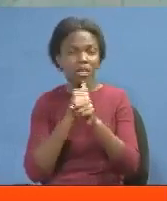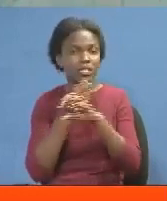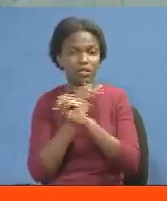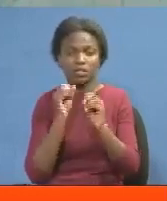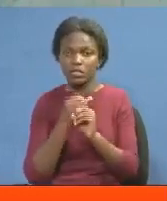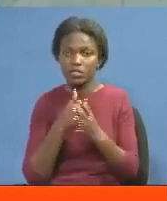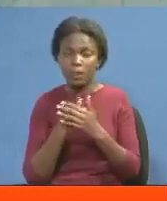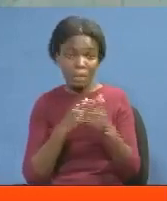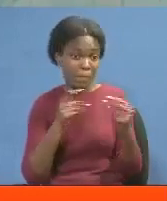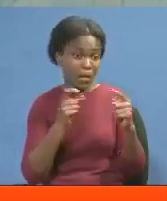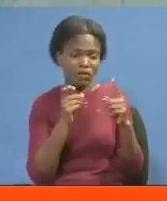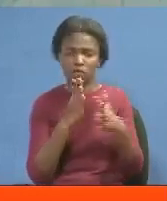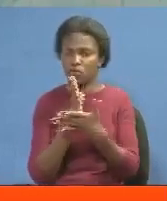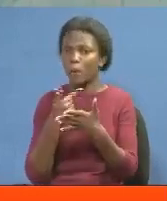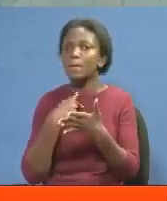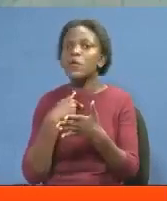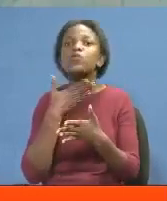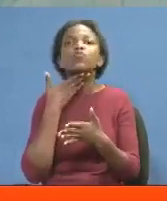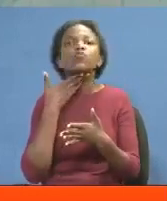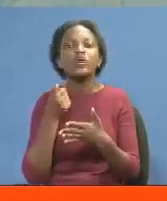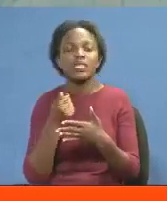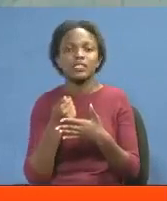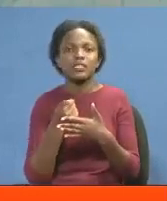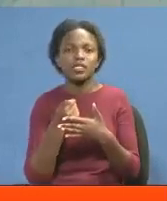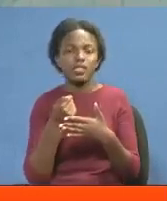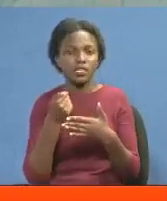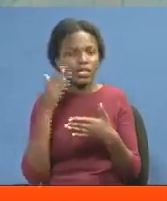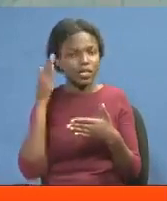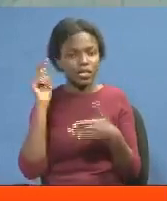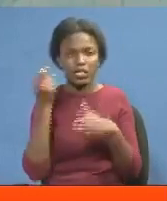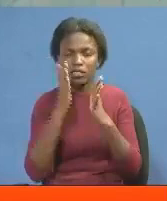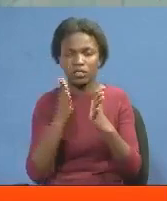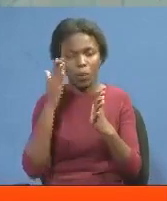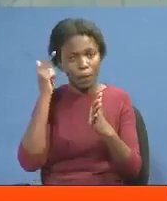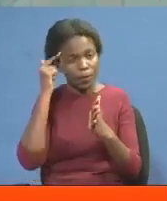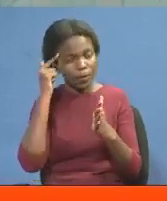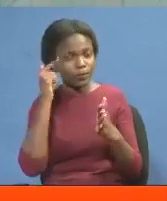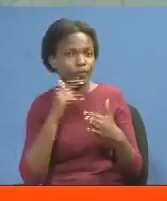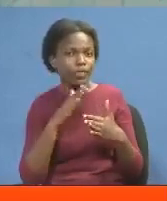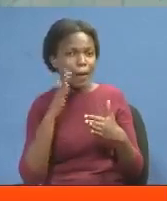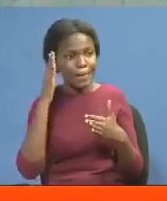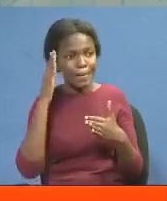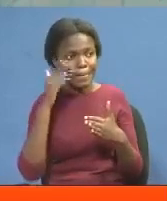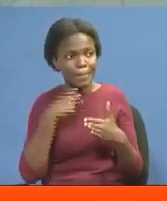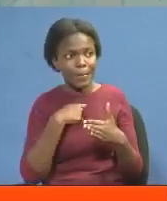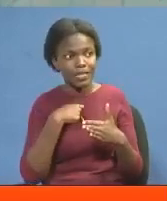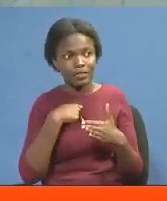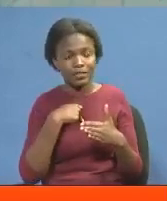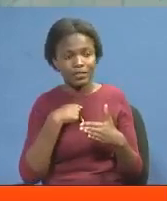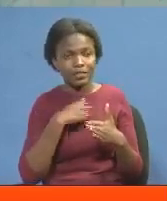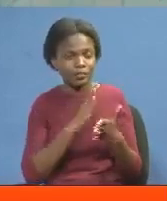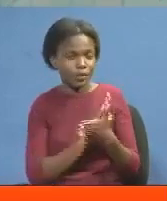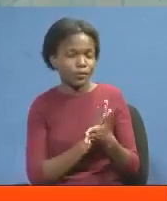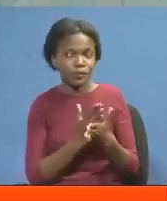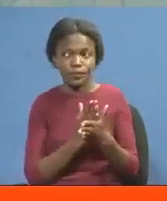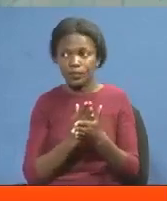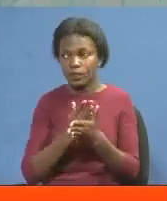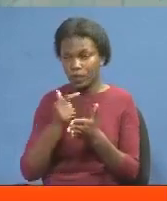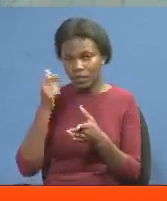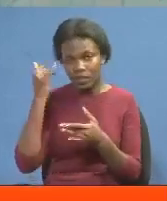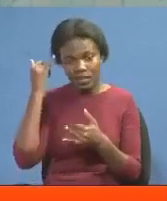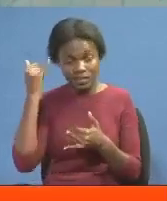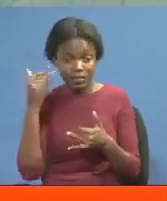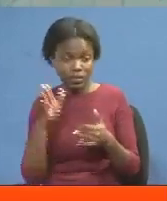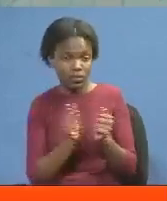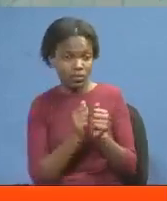and I want Kenyans to know. I share in their pain. I mean, much of my consultancy is in terrorism and counterterrorism. Mm-hmm. And I'll tell you the